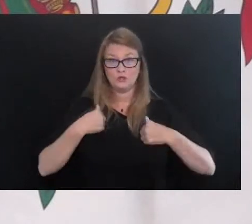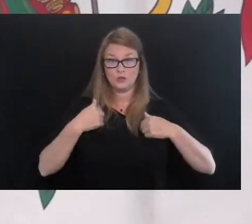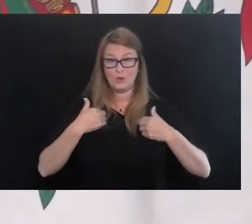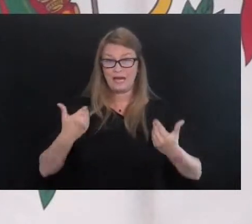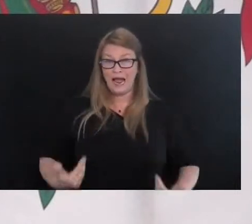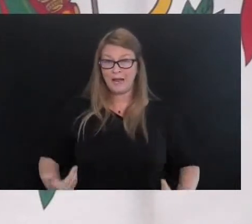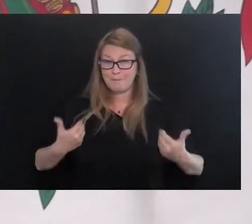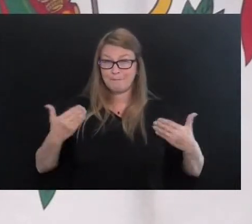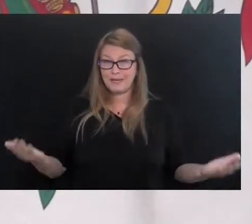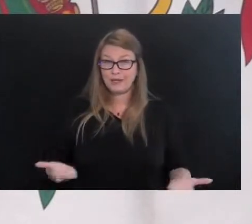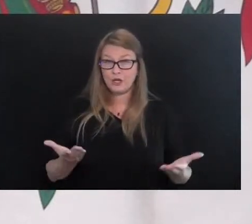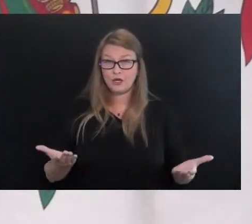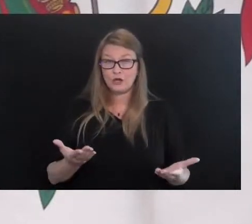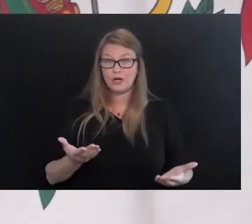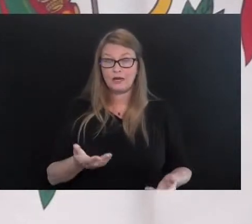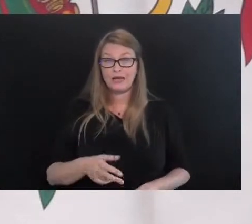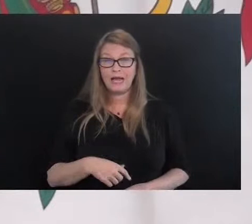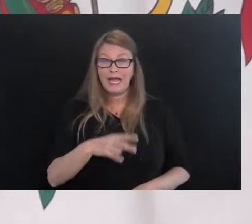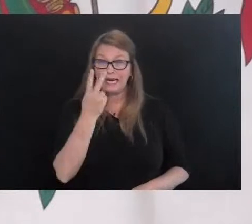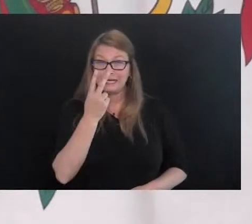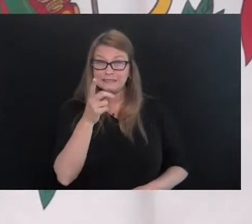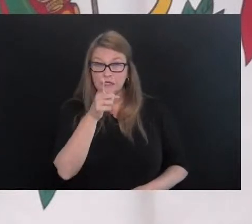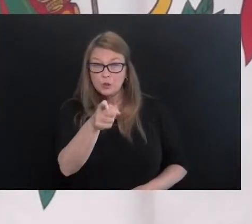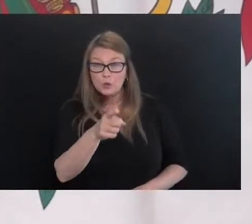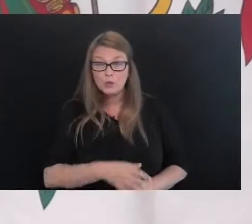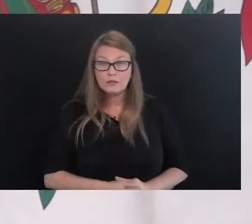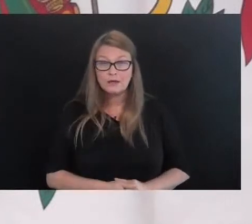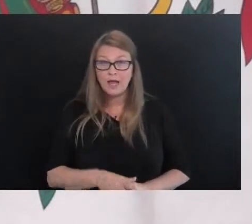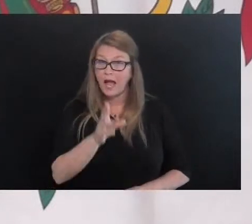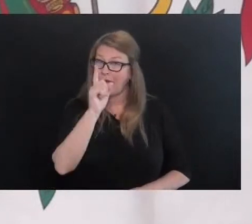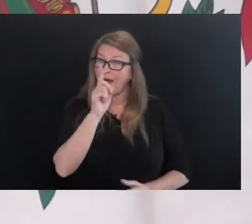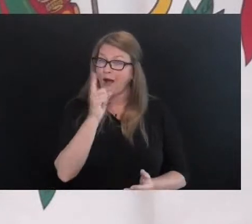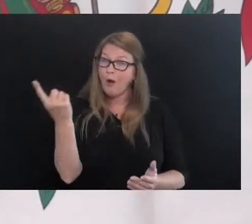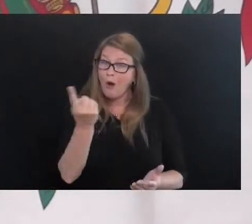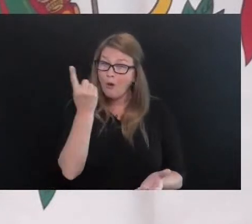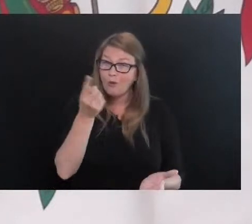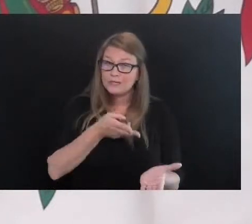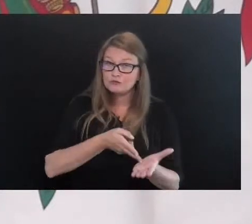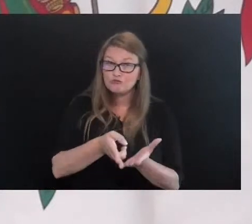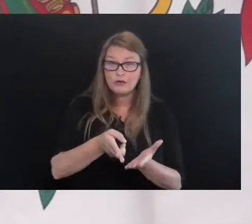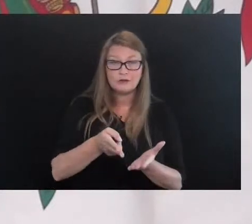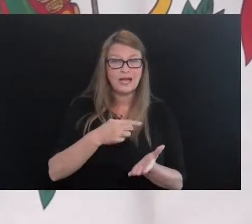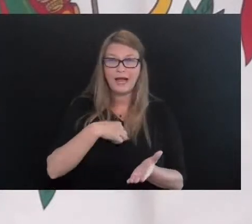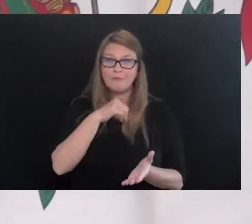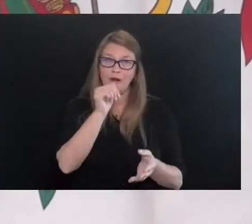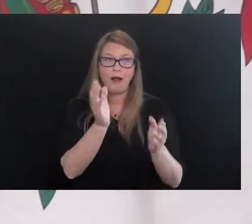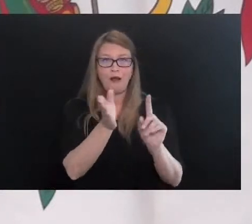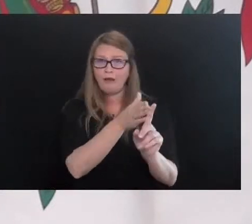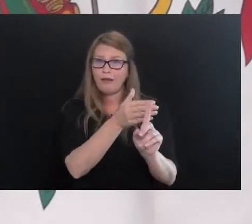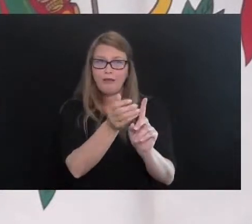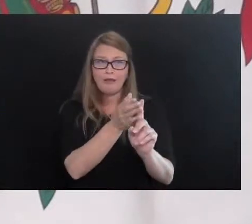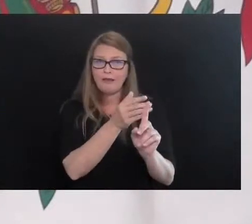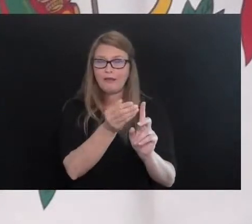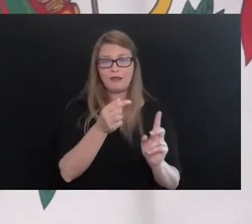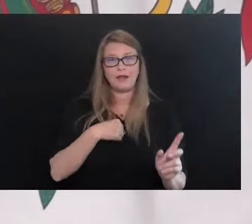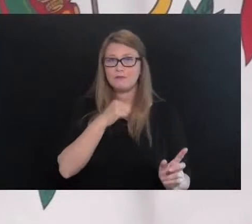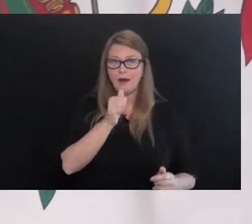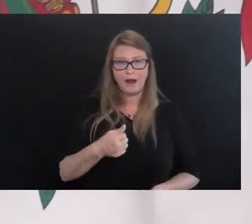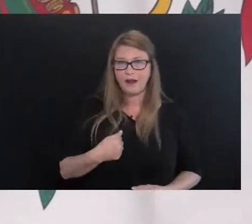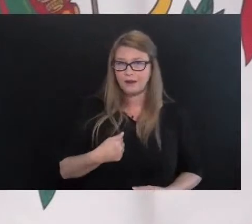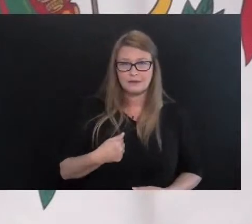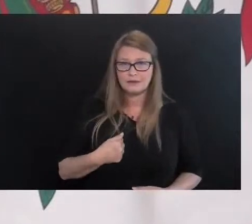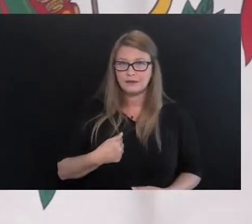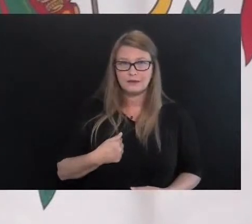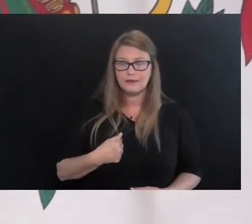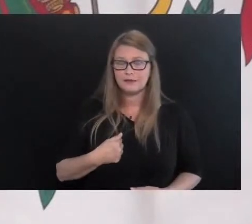look right in that camera, I'm going to tell you the truth. I'm not going to cry wolf. I'm going to tell you the truth. I